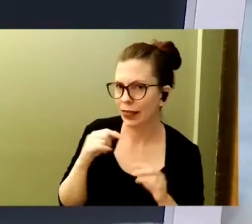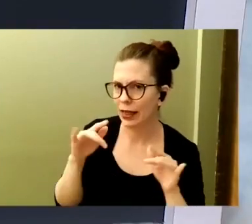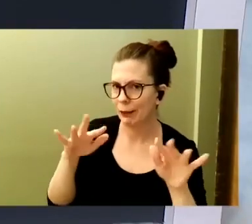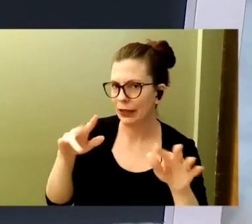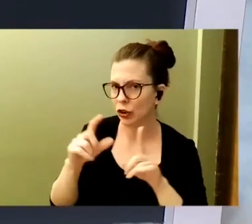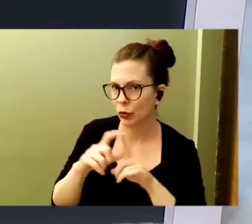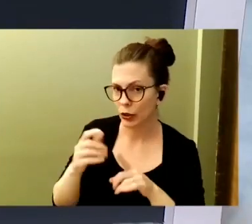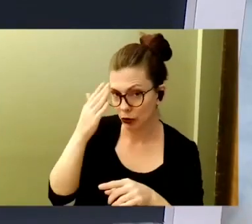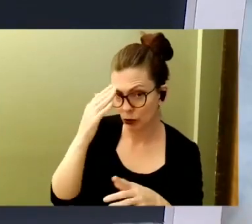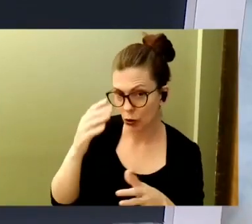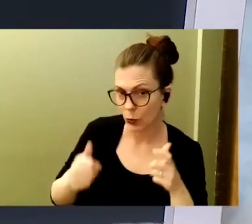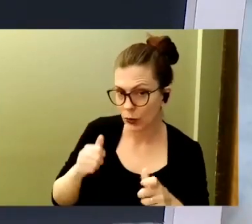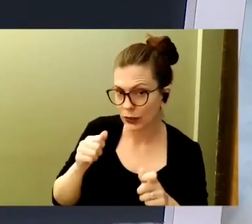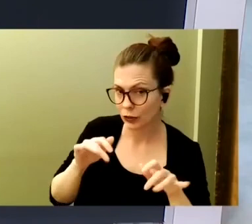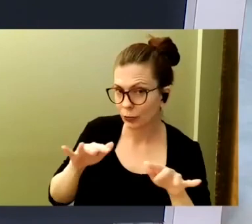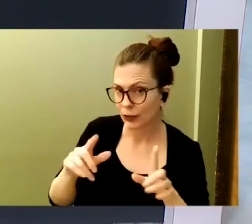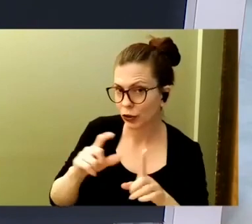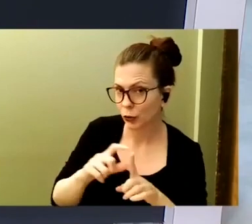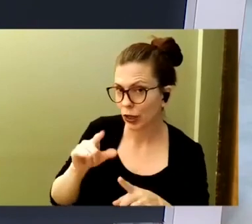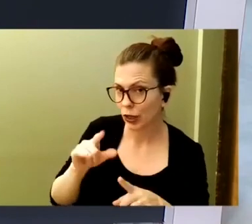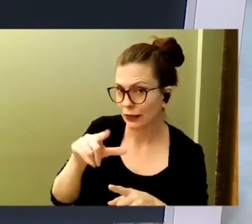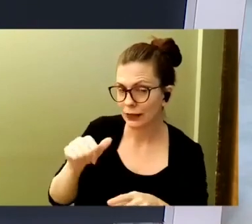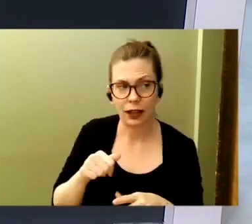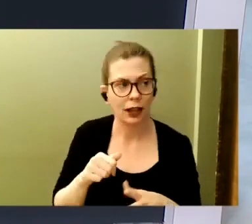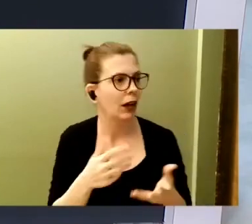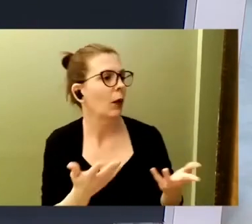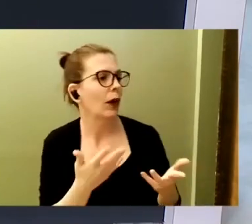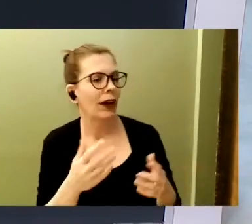What is the magic word? Demo. Demo. Yes.